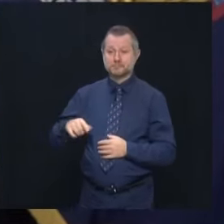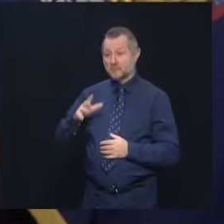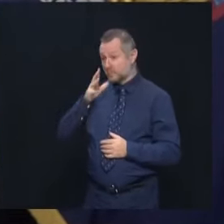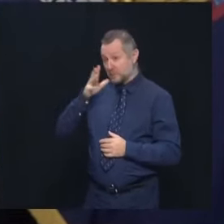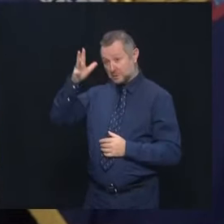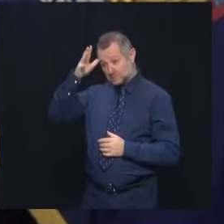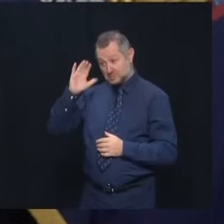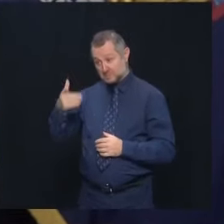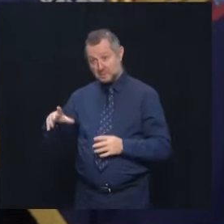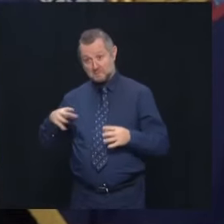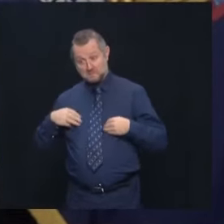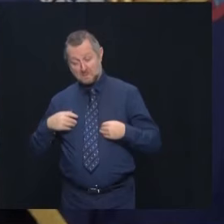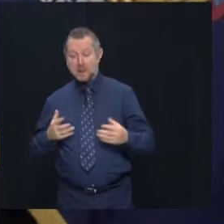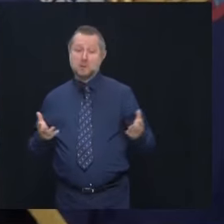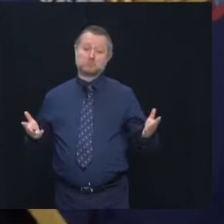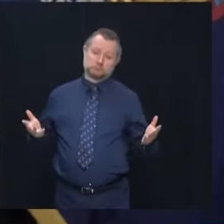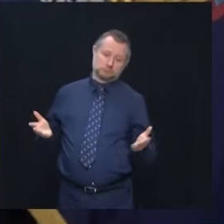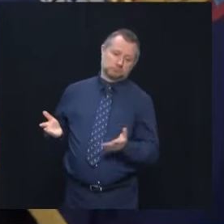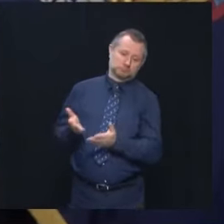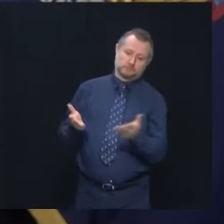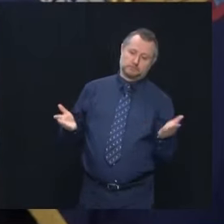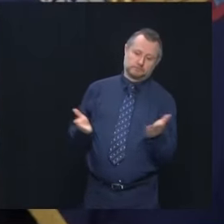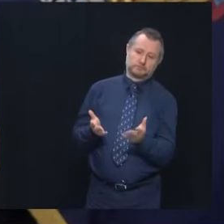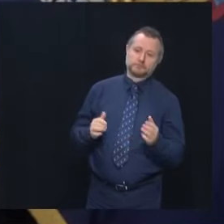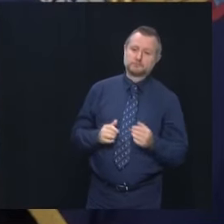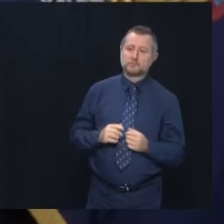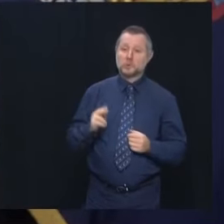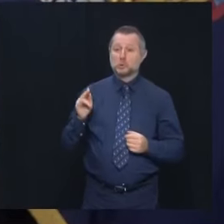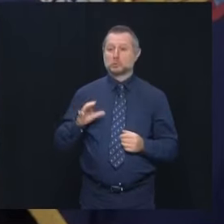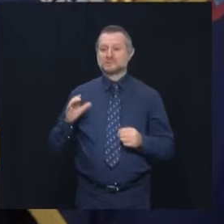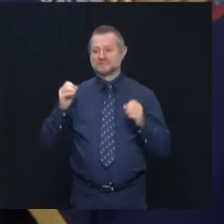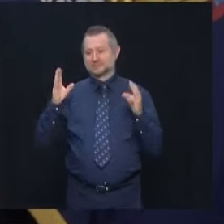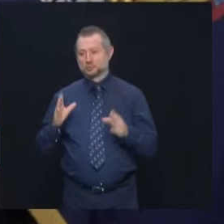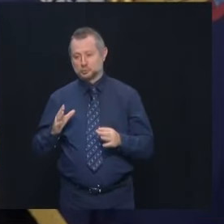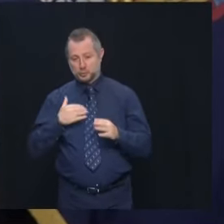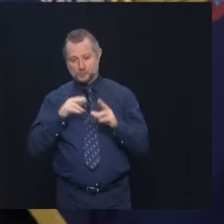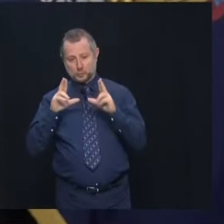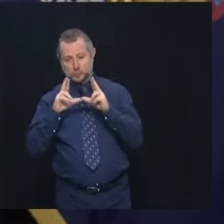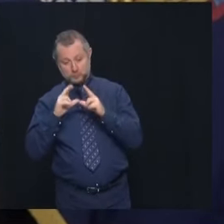on, and the New York City Teachers Union signed off on.